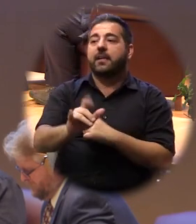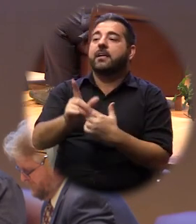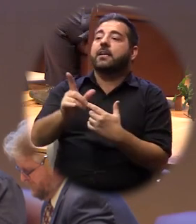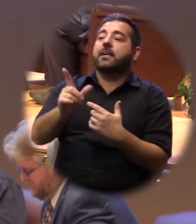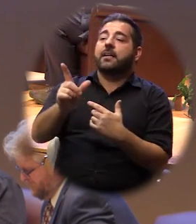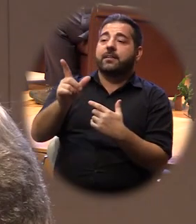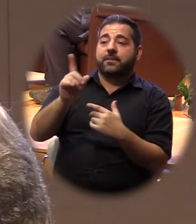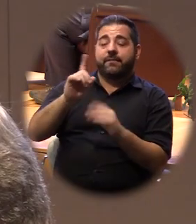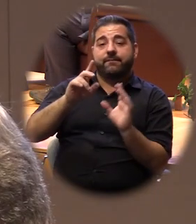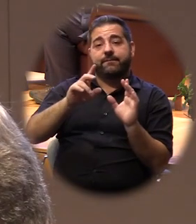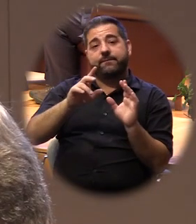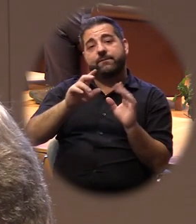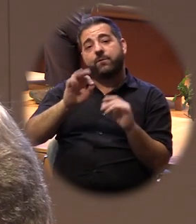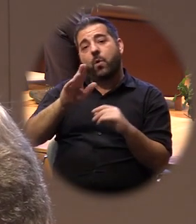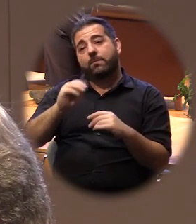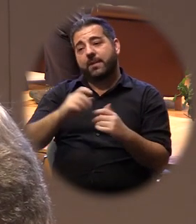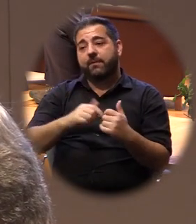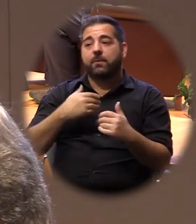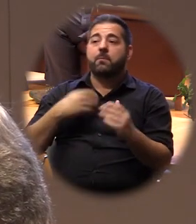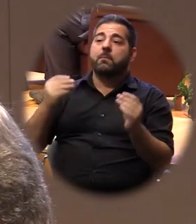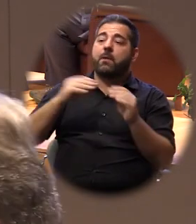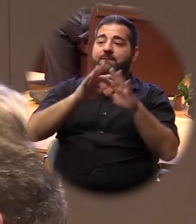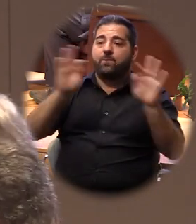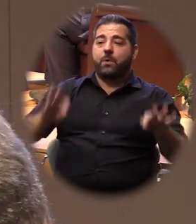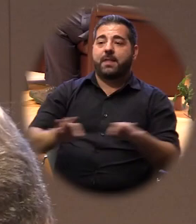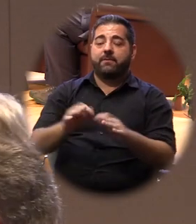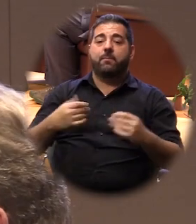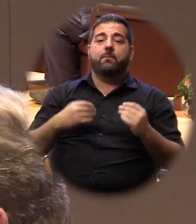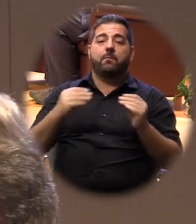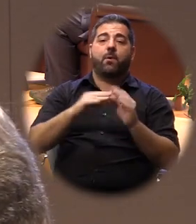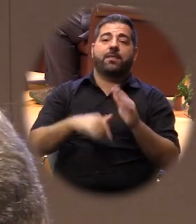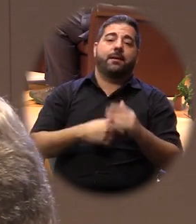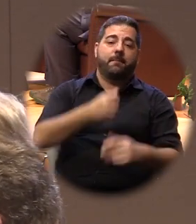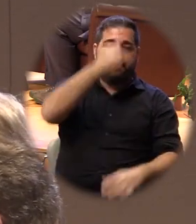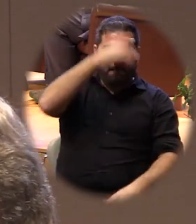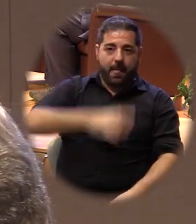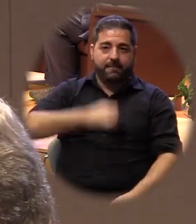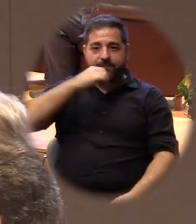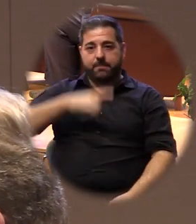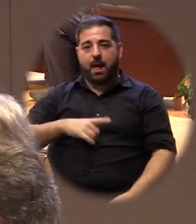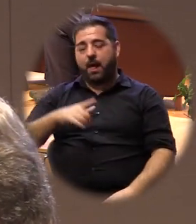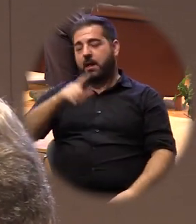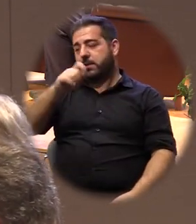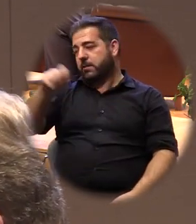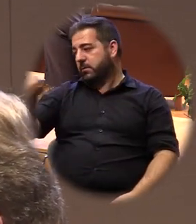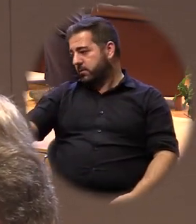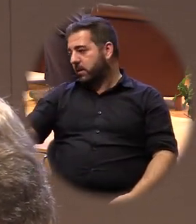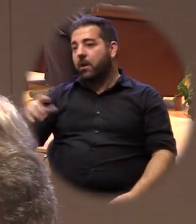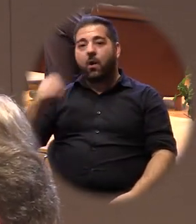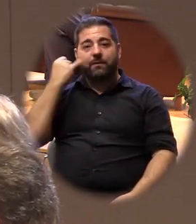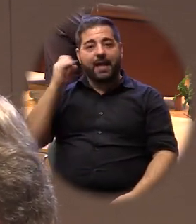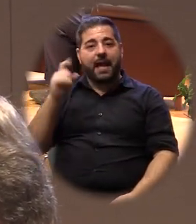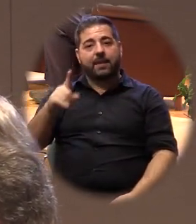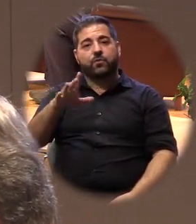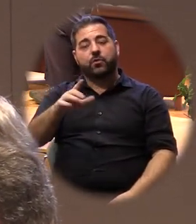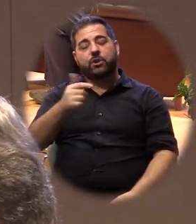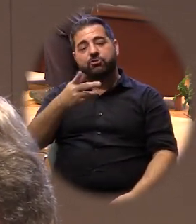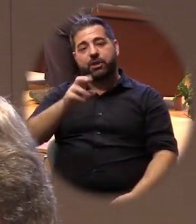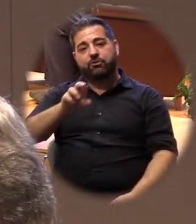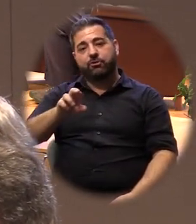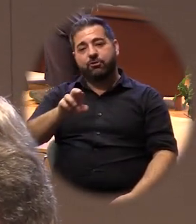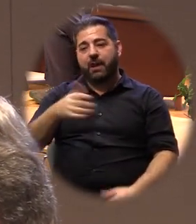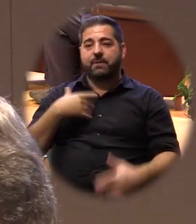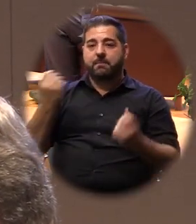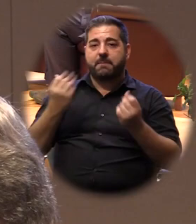mentioned, forms that have more than two binary options for a sex identifier, or if they ask about your gender, having either